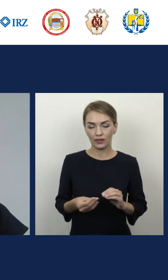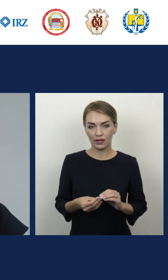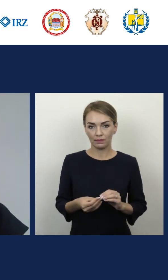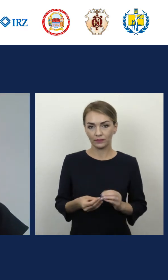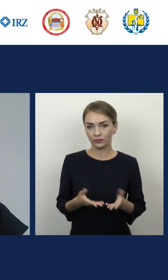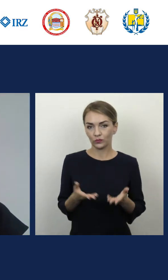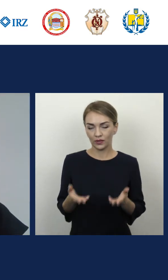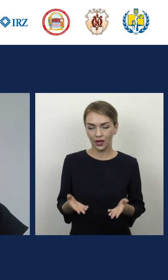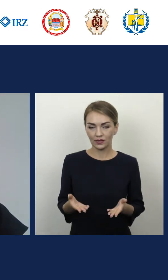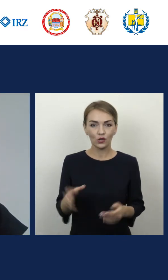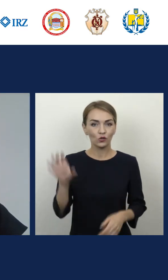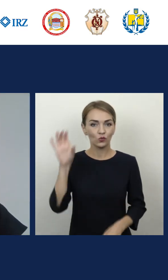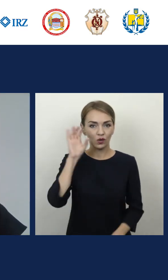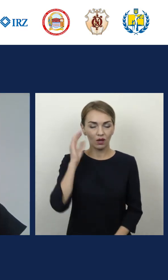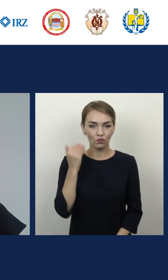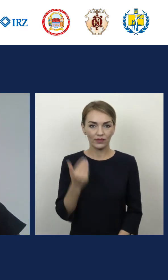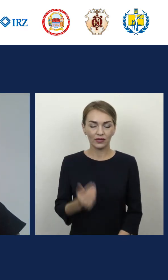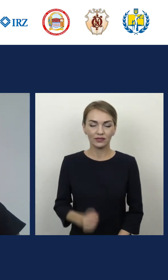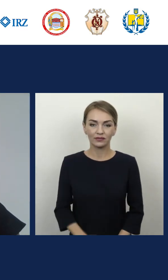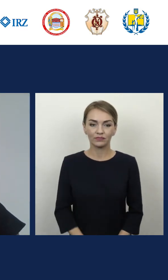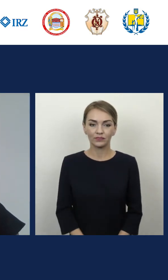passive electoral right.